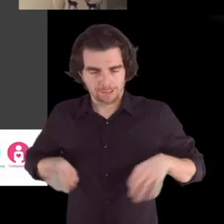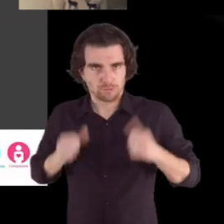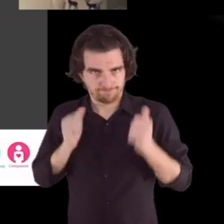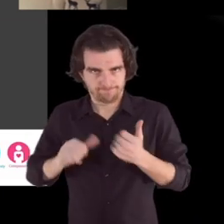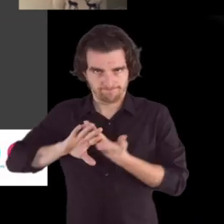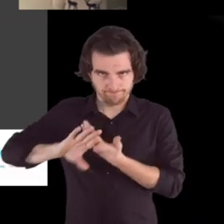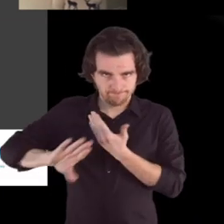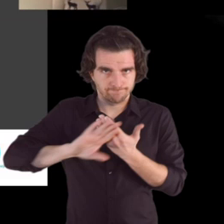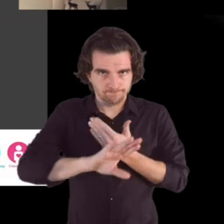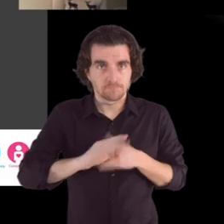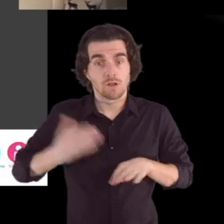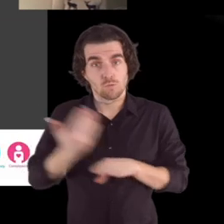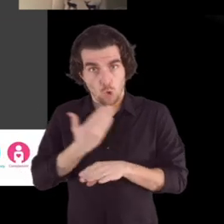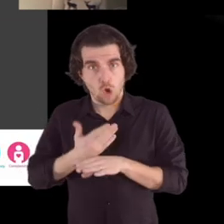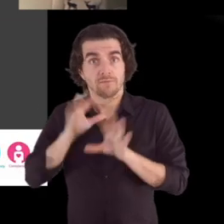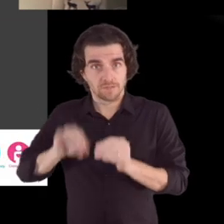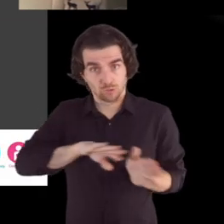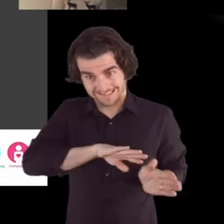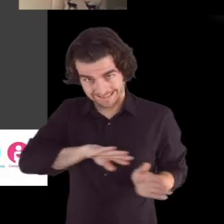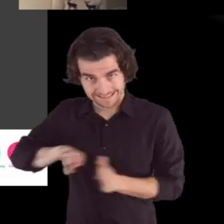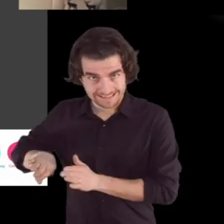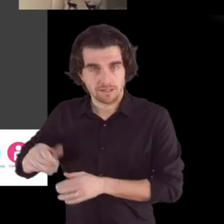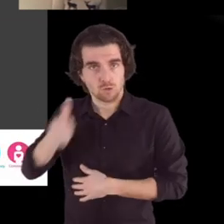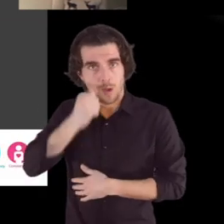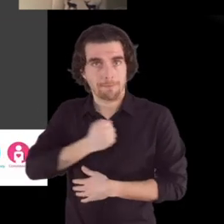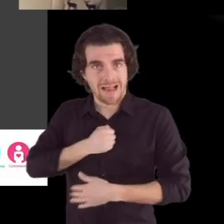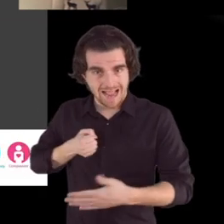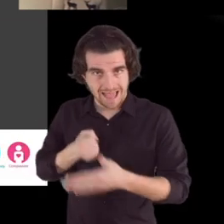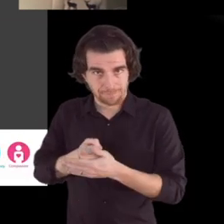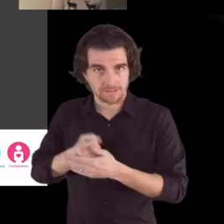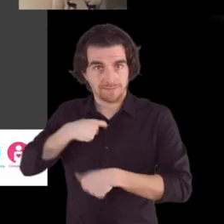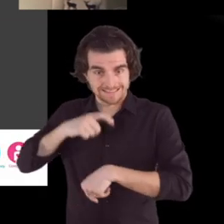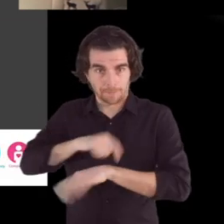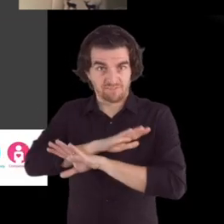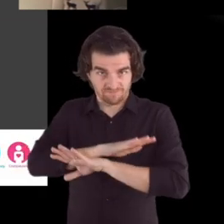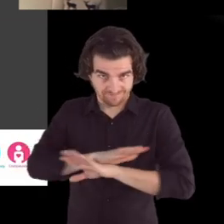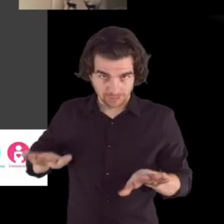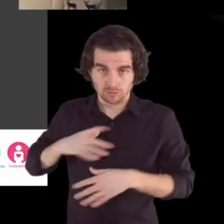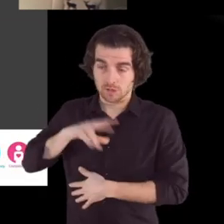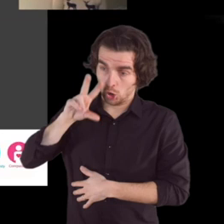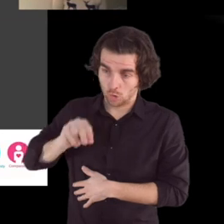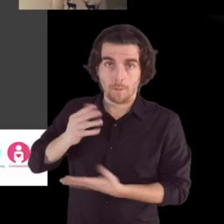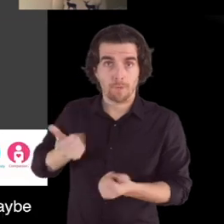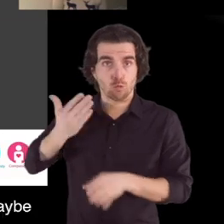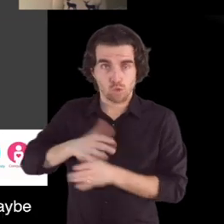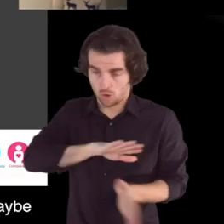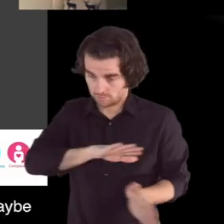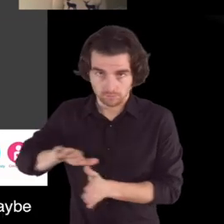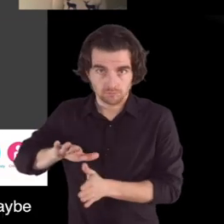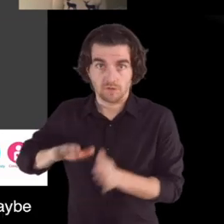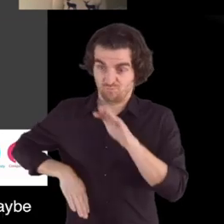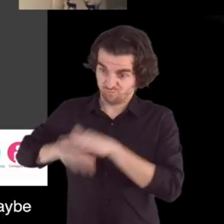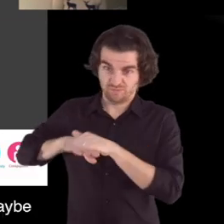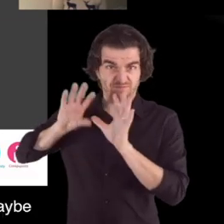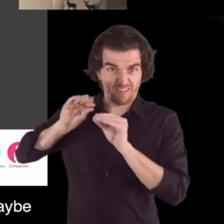as much as possible, trying to keep those, reasonable working hours, that caseload, knowing your limits and knowing how to maintain them. So saying